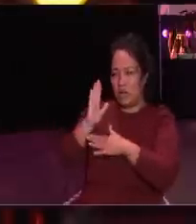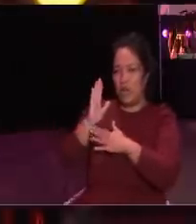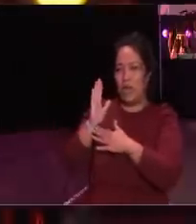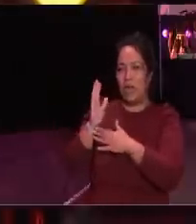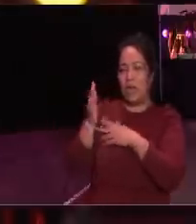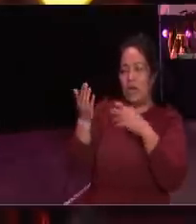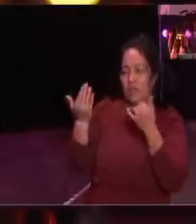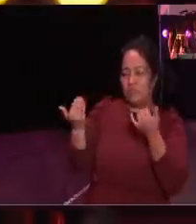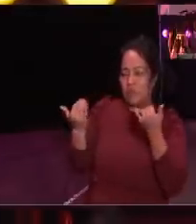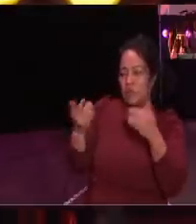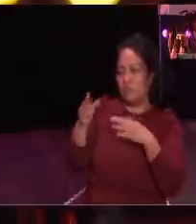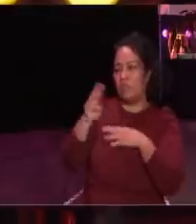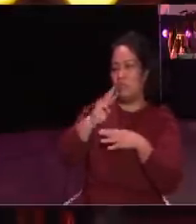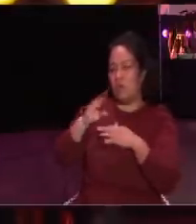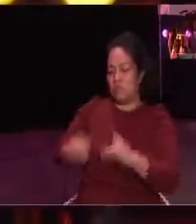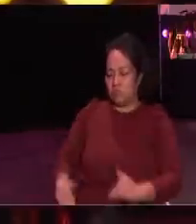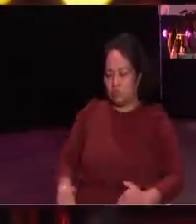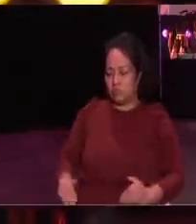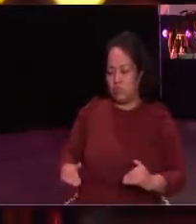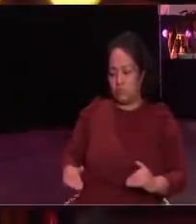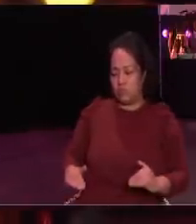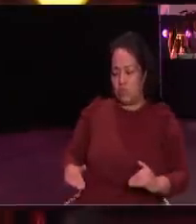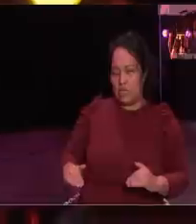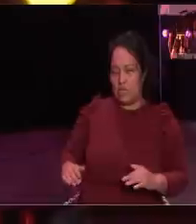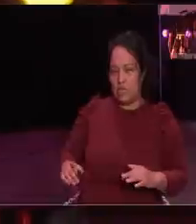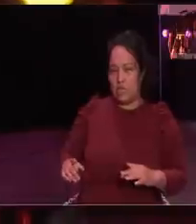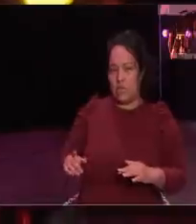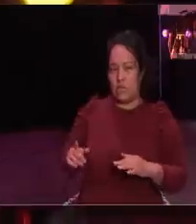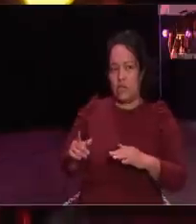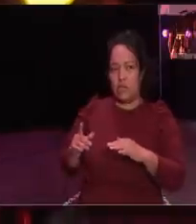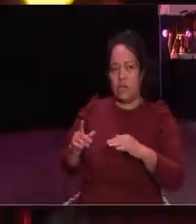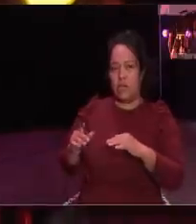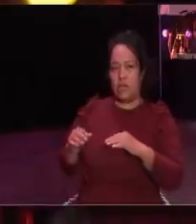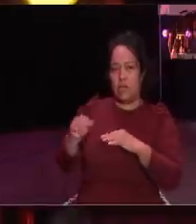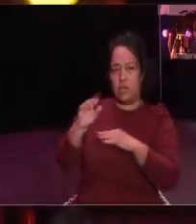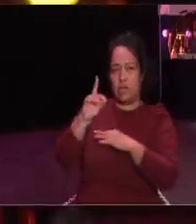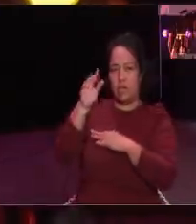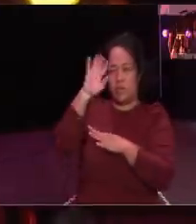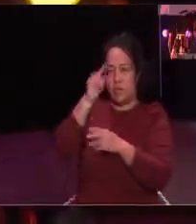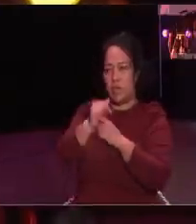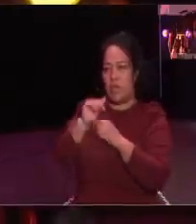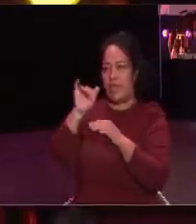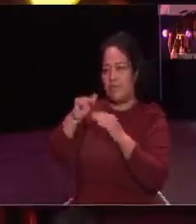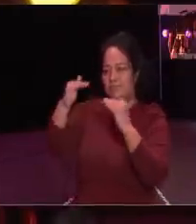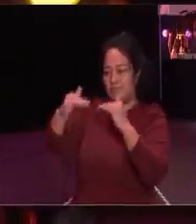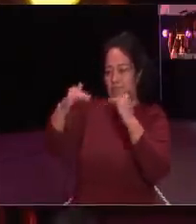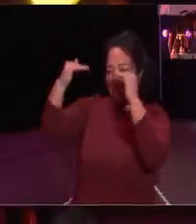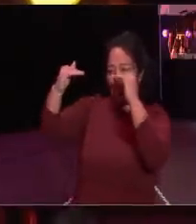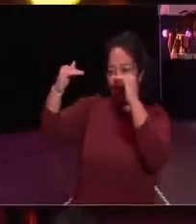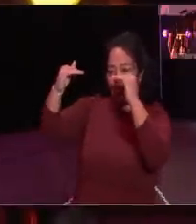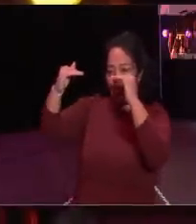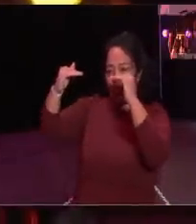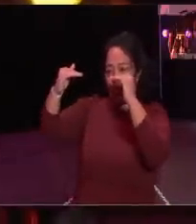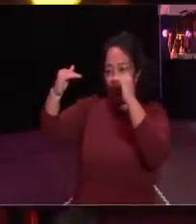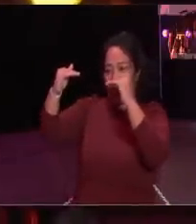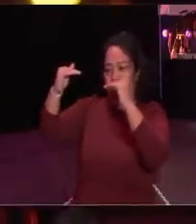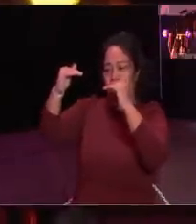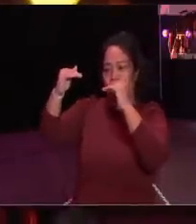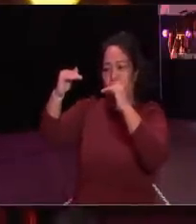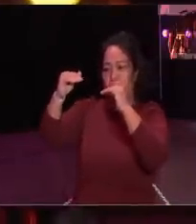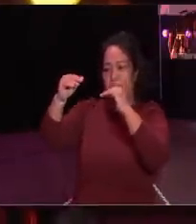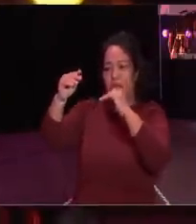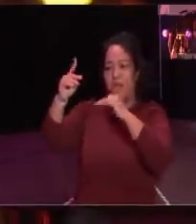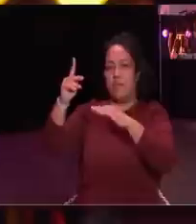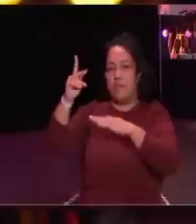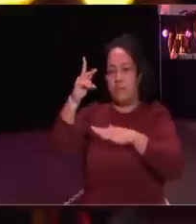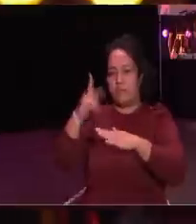rodilla. And now the water is up to my knee. Amados hermanos, ese es el nivel. Dear brothers, that's the level. Del que es guerrero espiritual. That